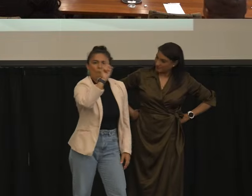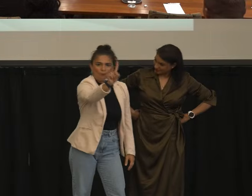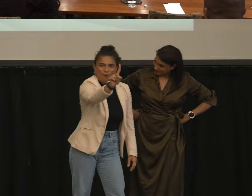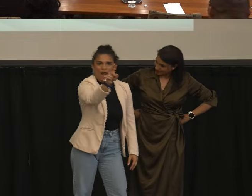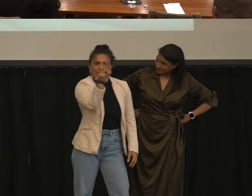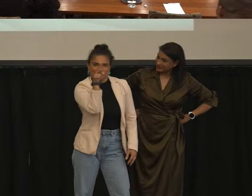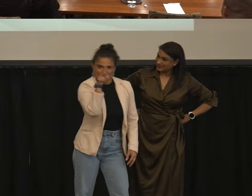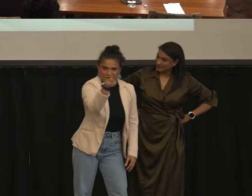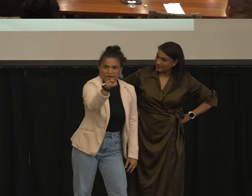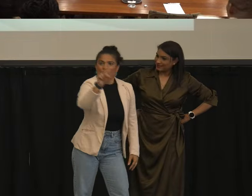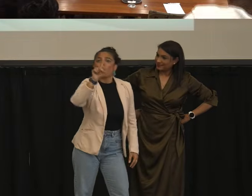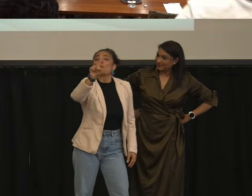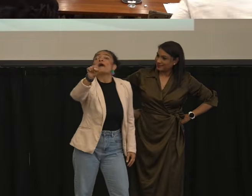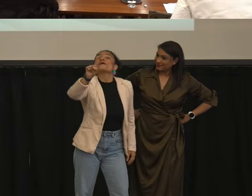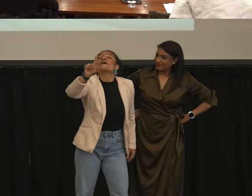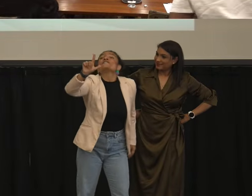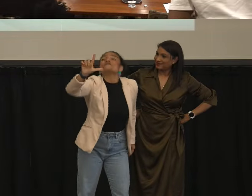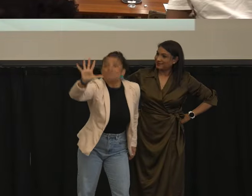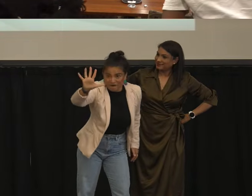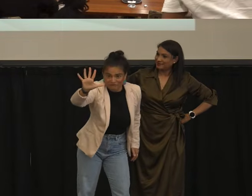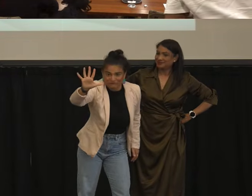We will be back at